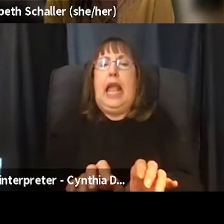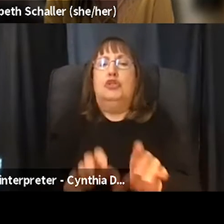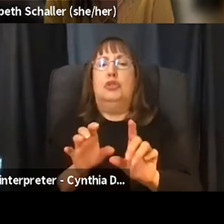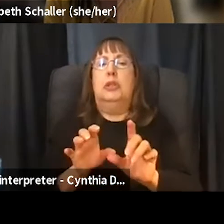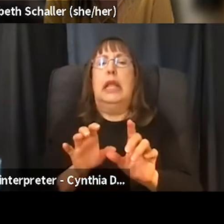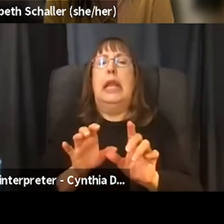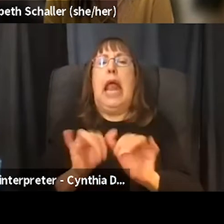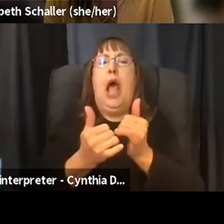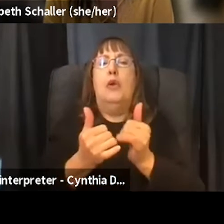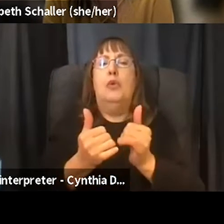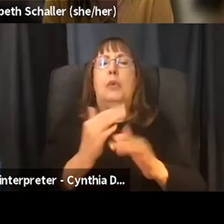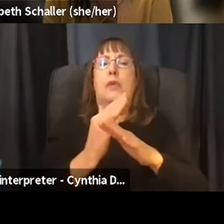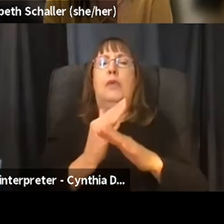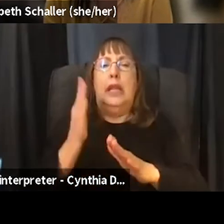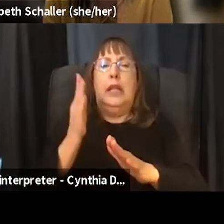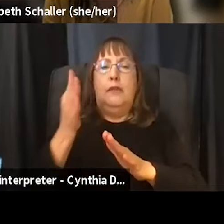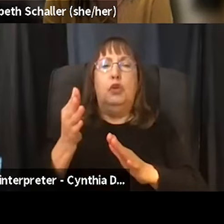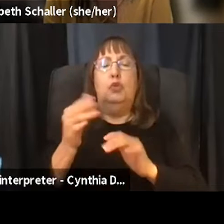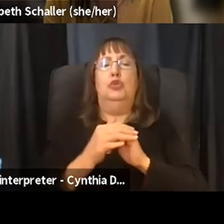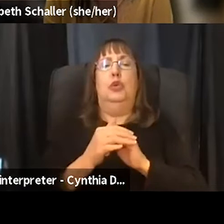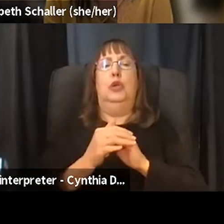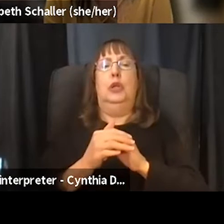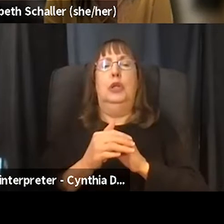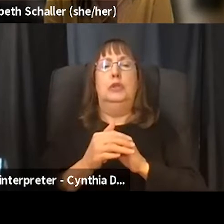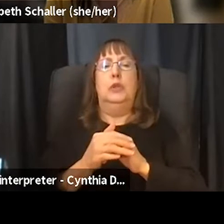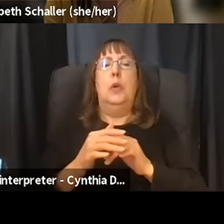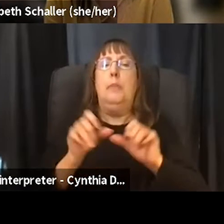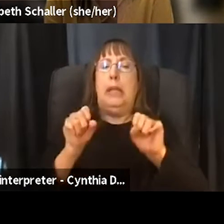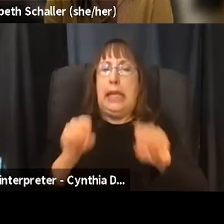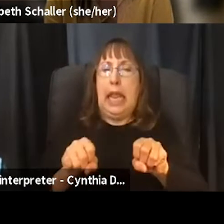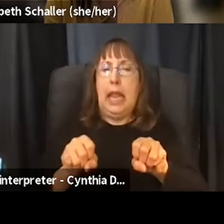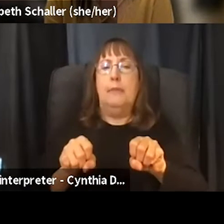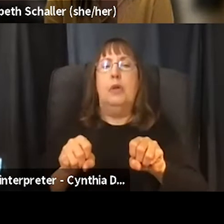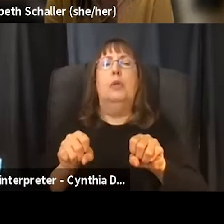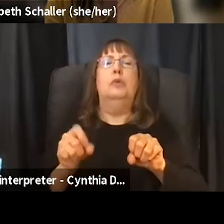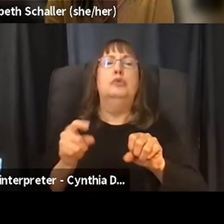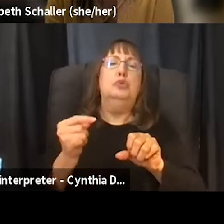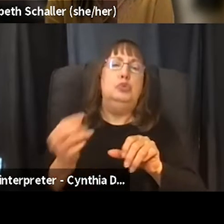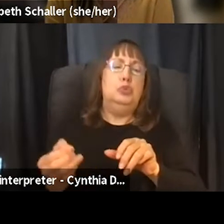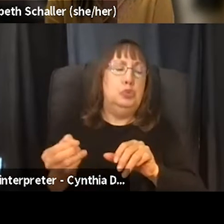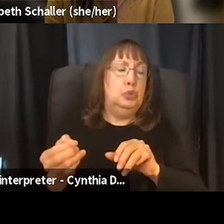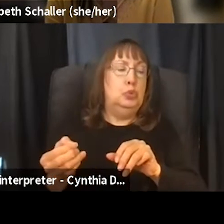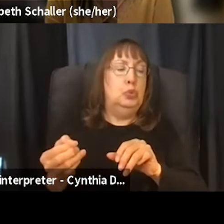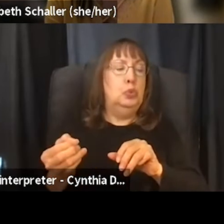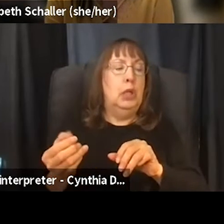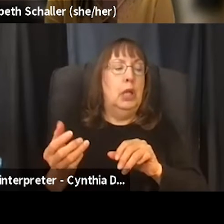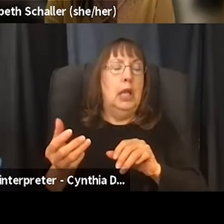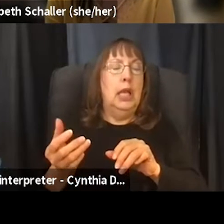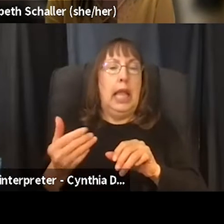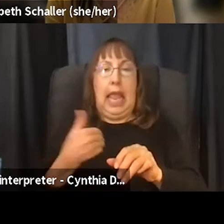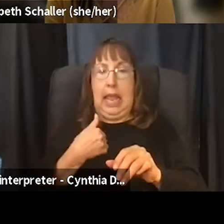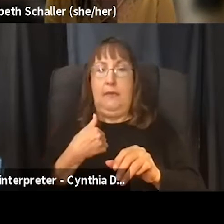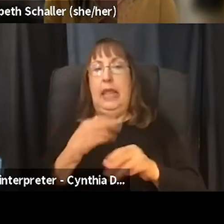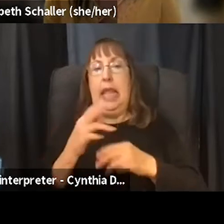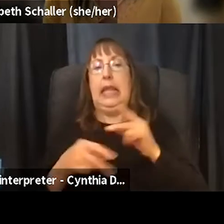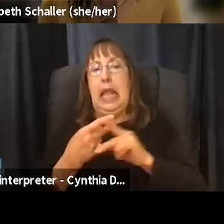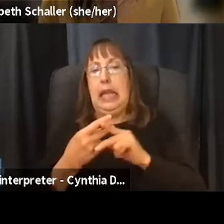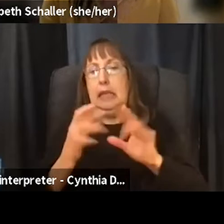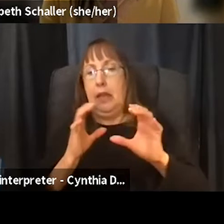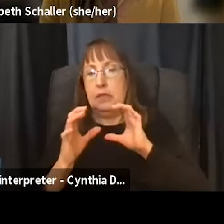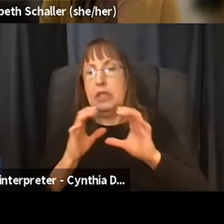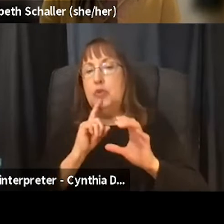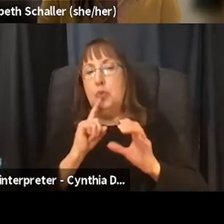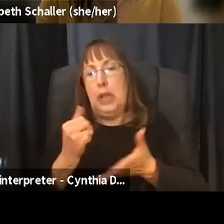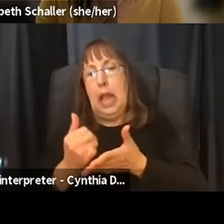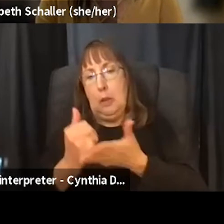prevent it in the future. And so being able to, just have that kind of conversation really helps,